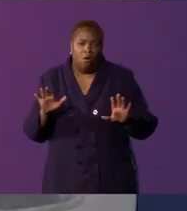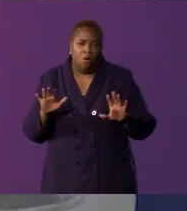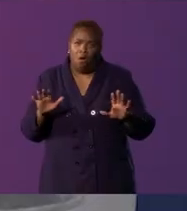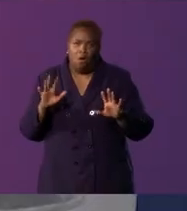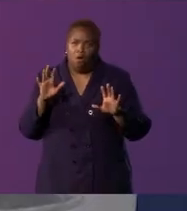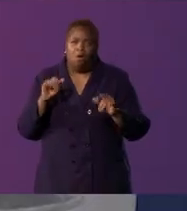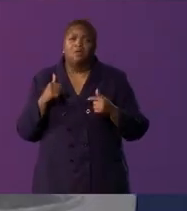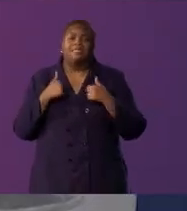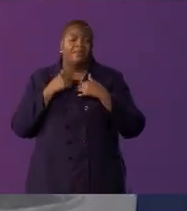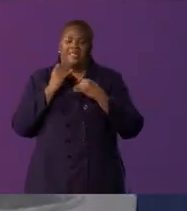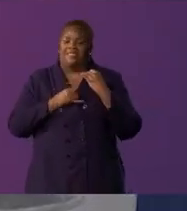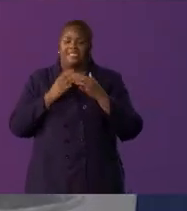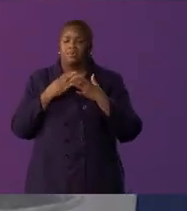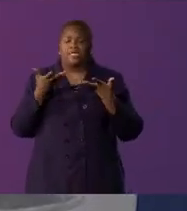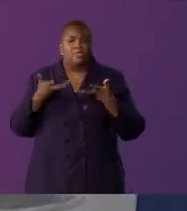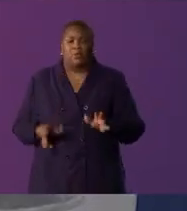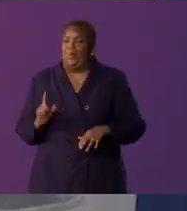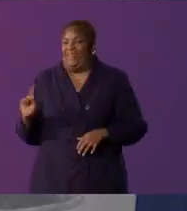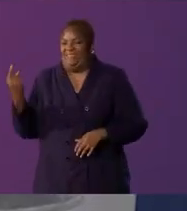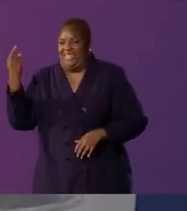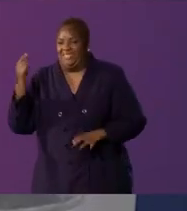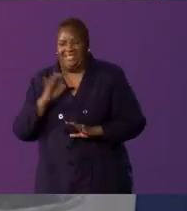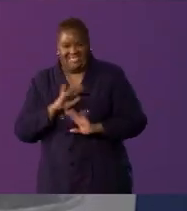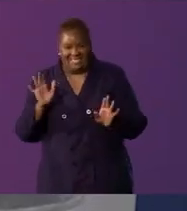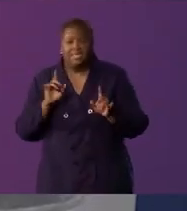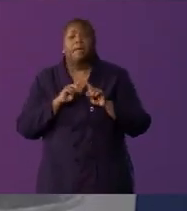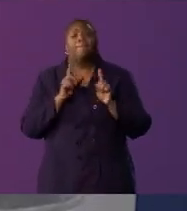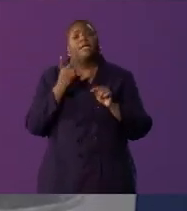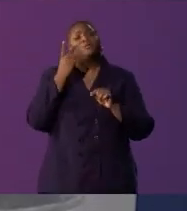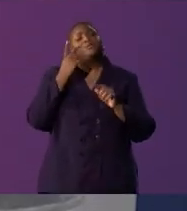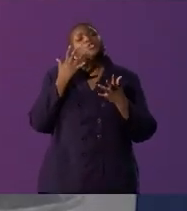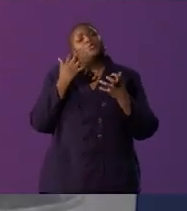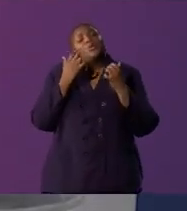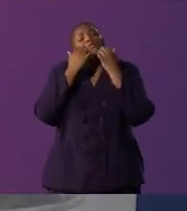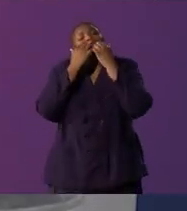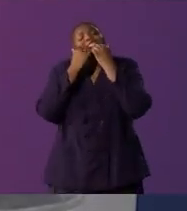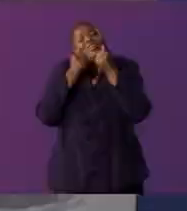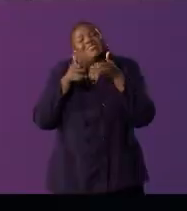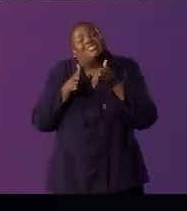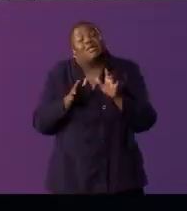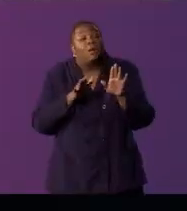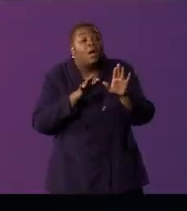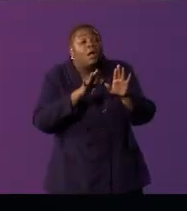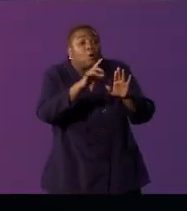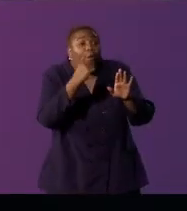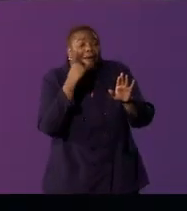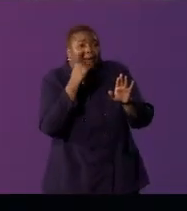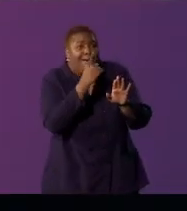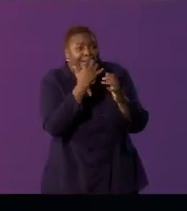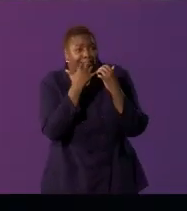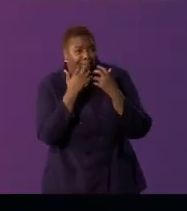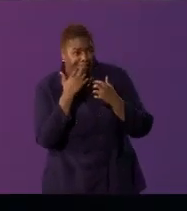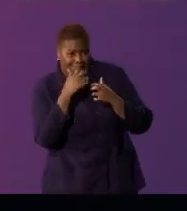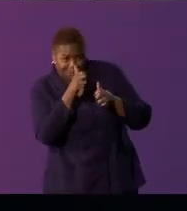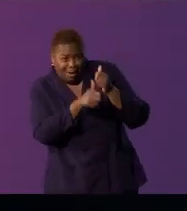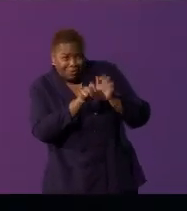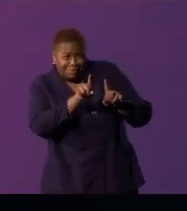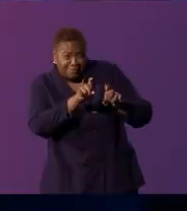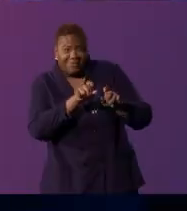I'm the last person to offend. No, yes. But you say it in a cherishing way. Is there a problem with your eyes?